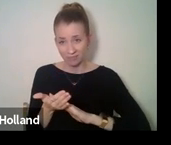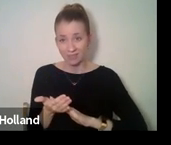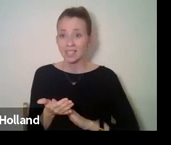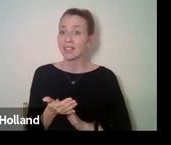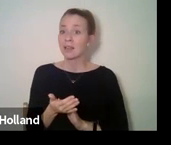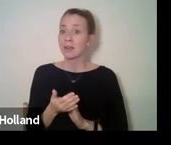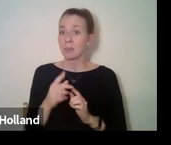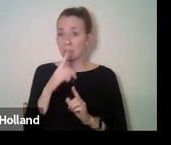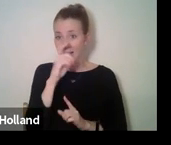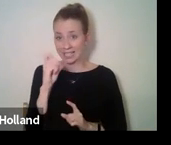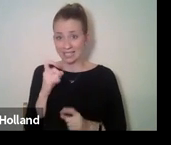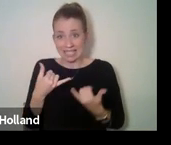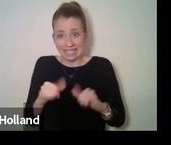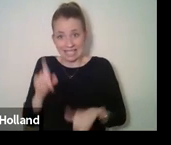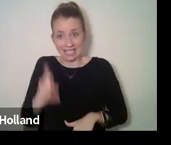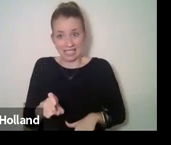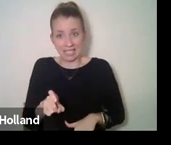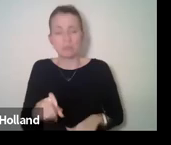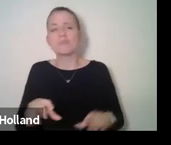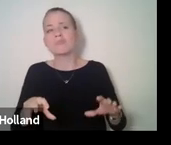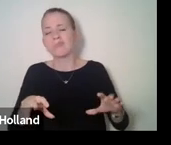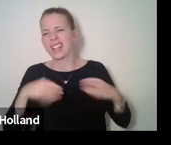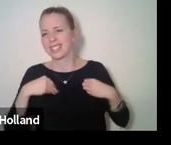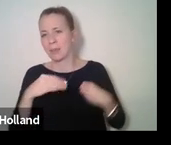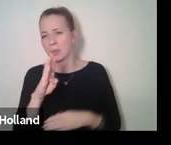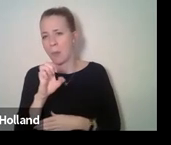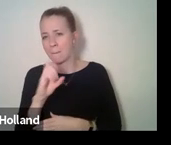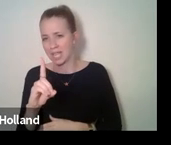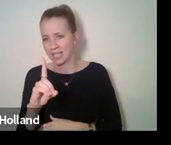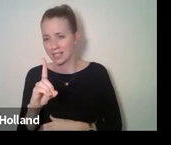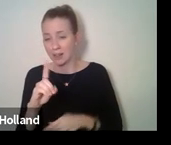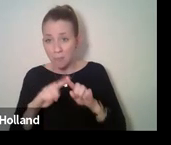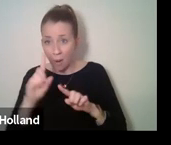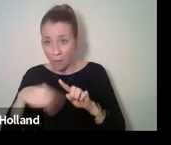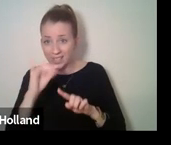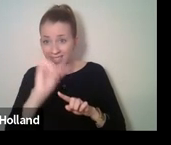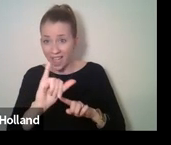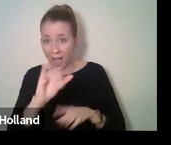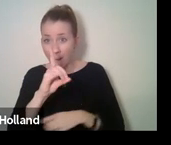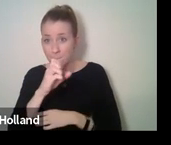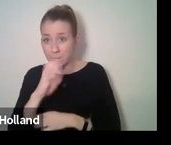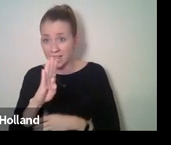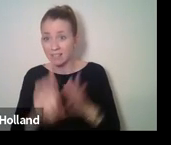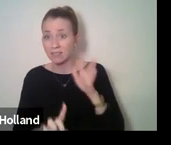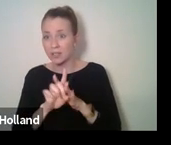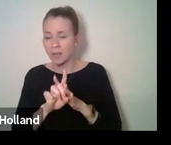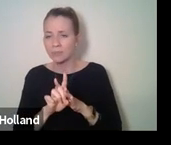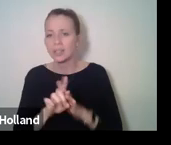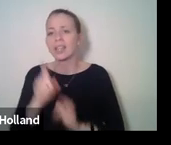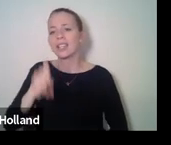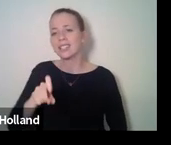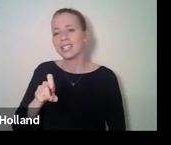bid, electric bid, we will have to do another round of presentations to share what the details of the